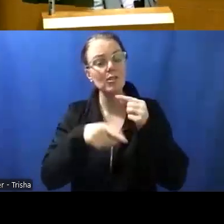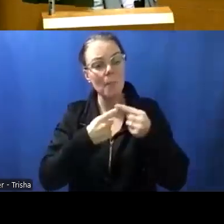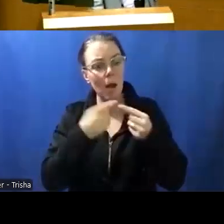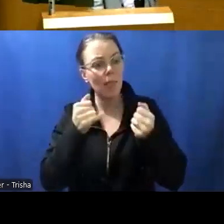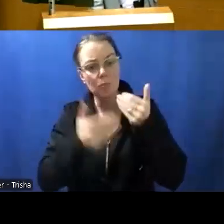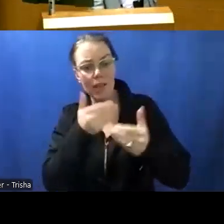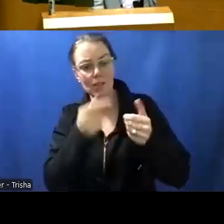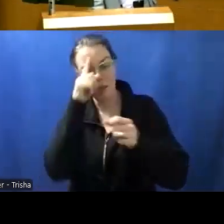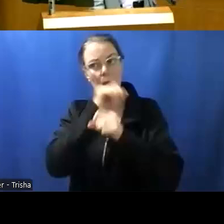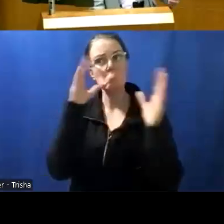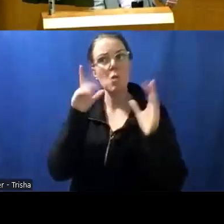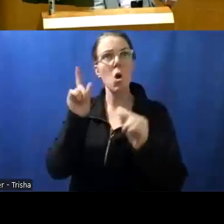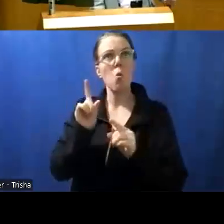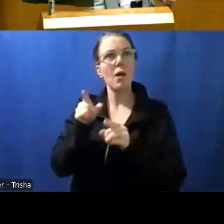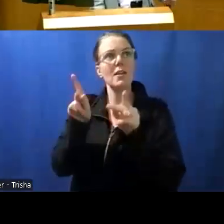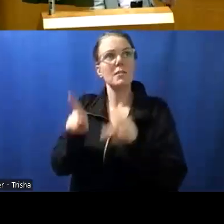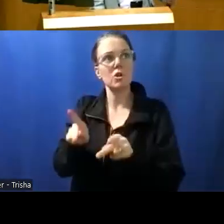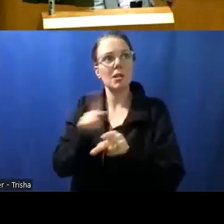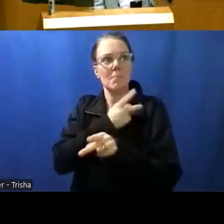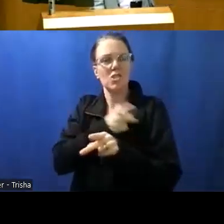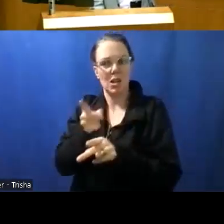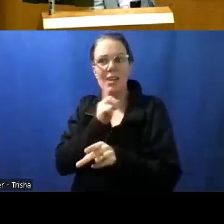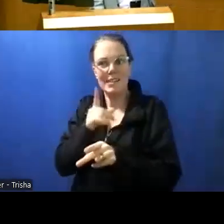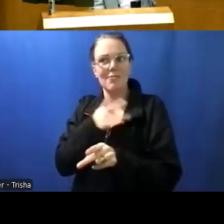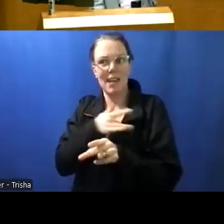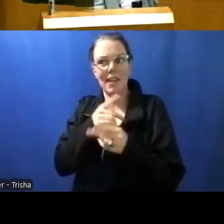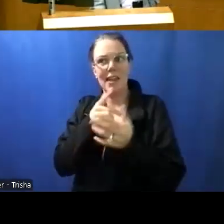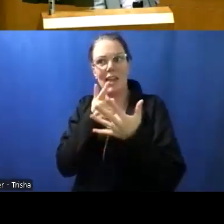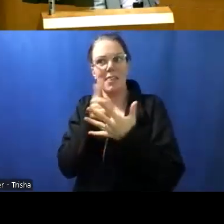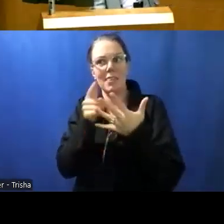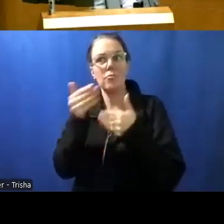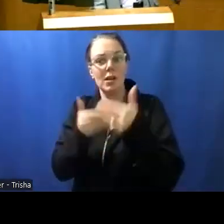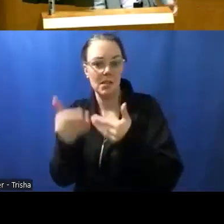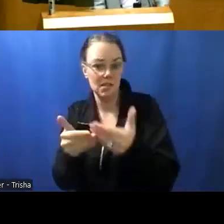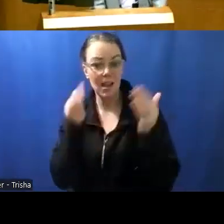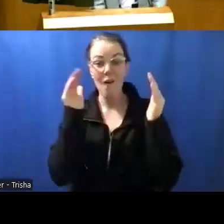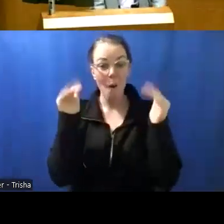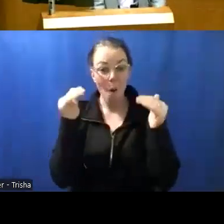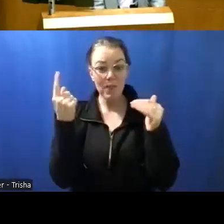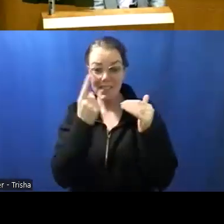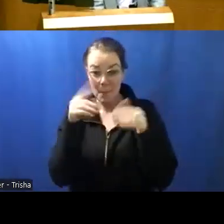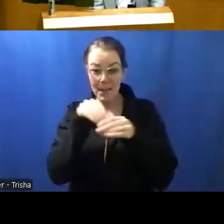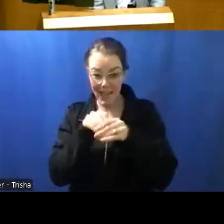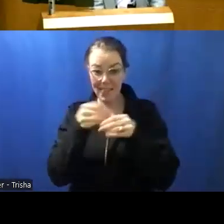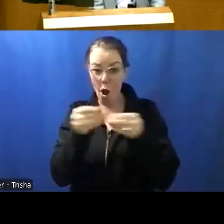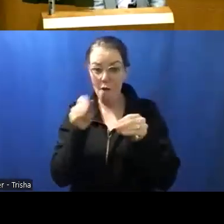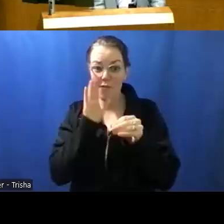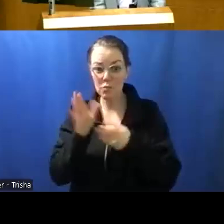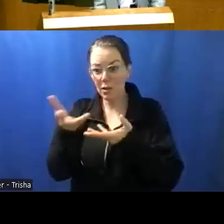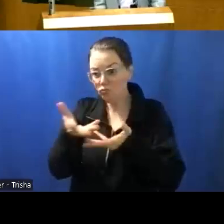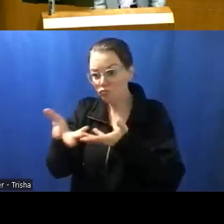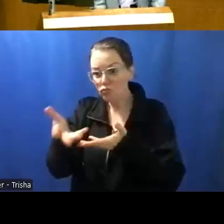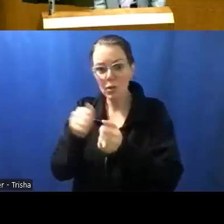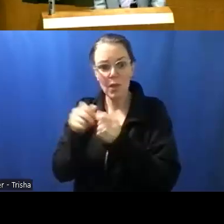is in this recovery process, and then hopefully someone in that practice can have a discussion with them that leads to a referral to mental